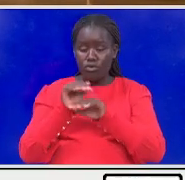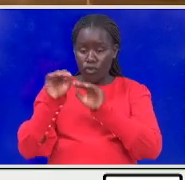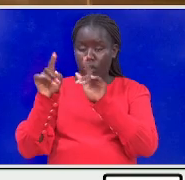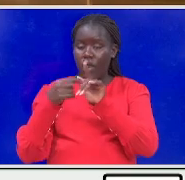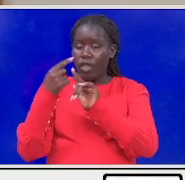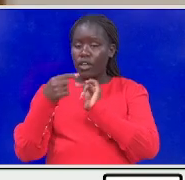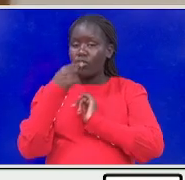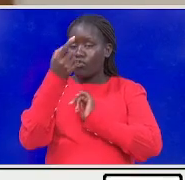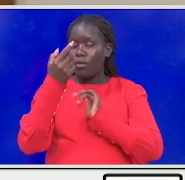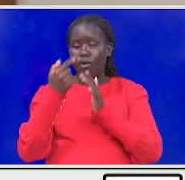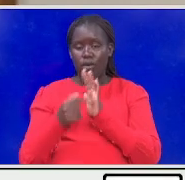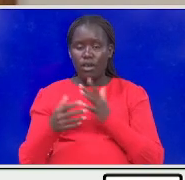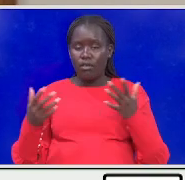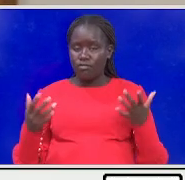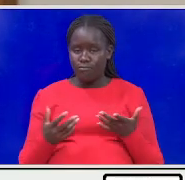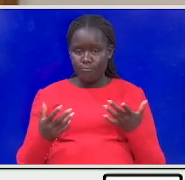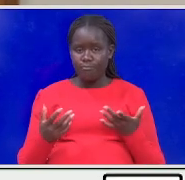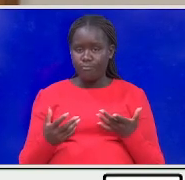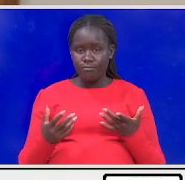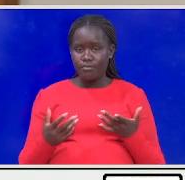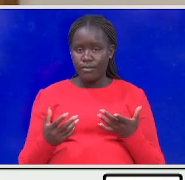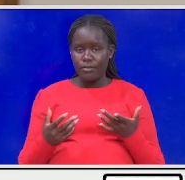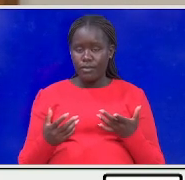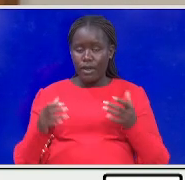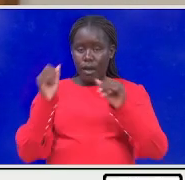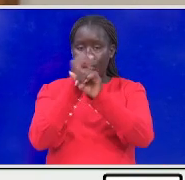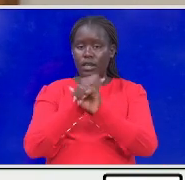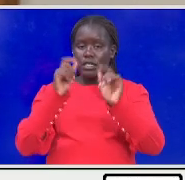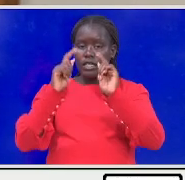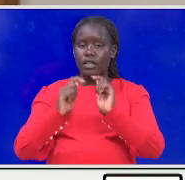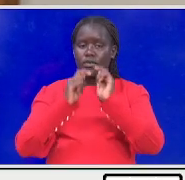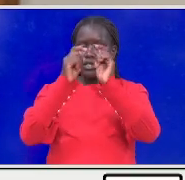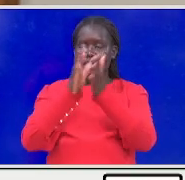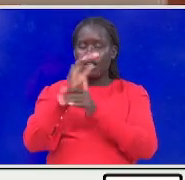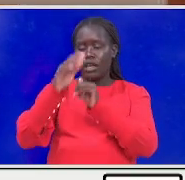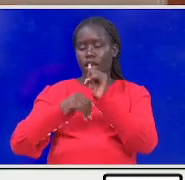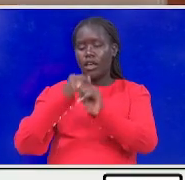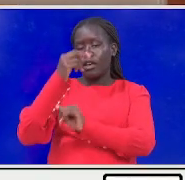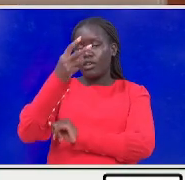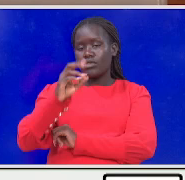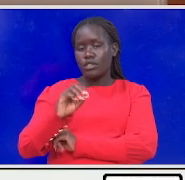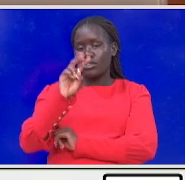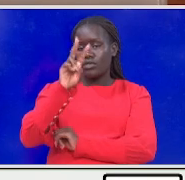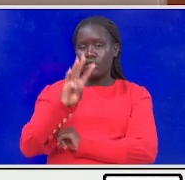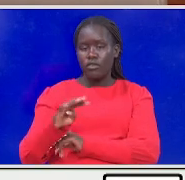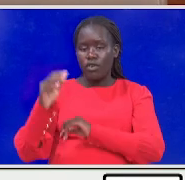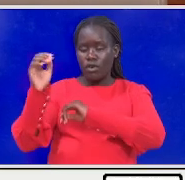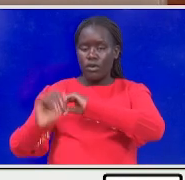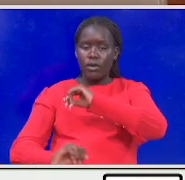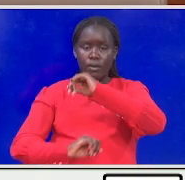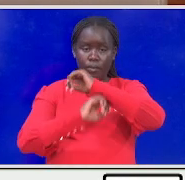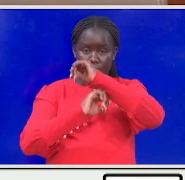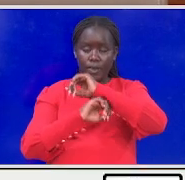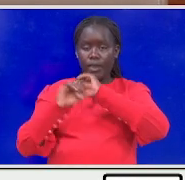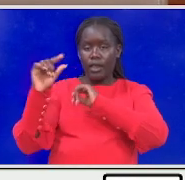us where these are. They further protested against the Assembly and Demonstration Bill 2024, sponsored by Mbeere North Member of